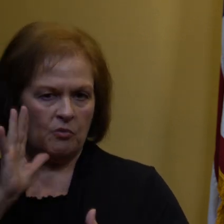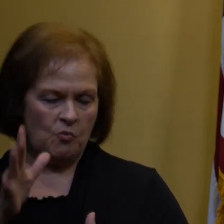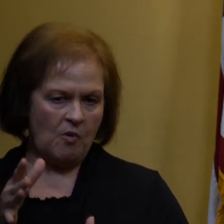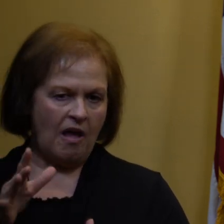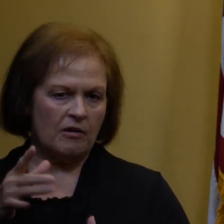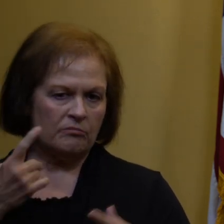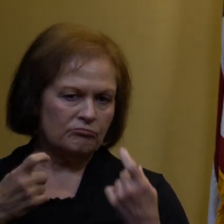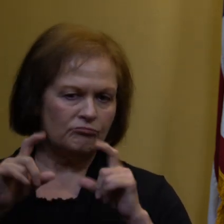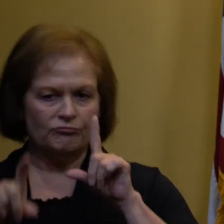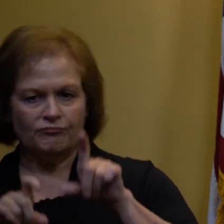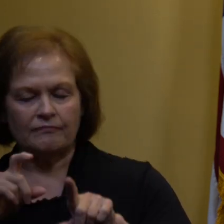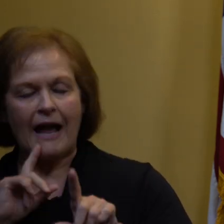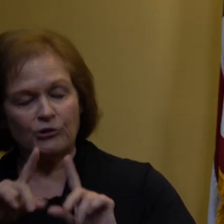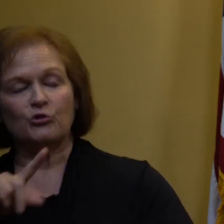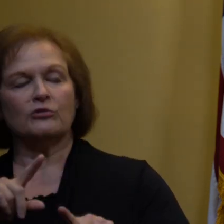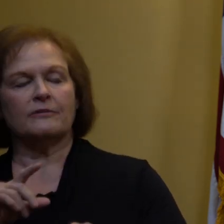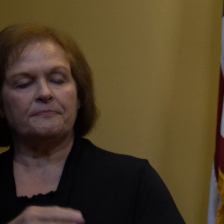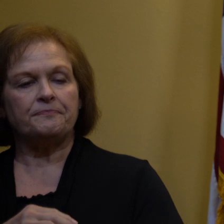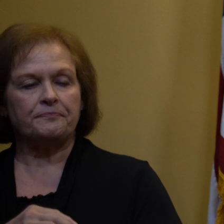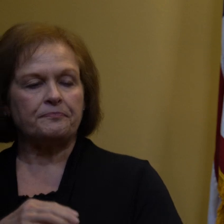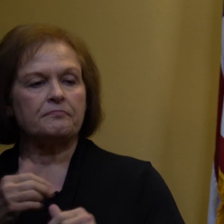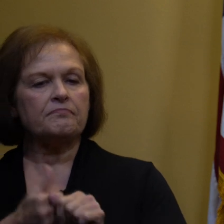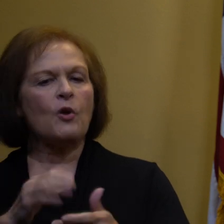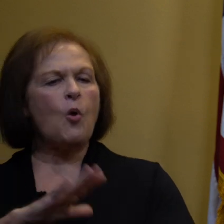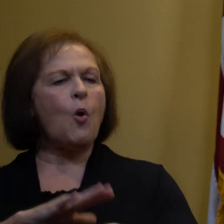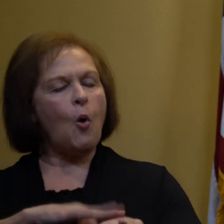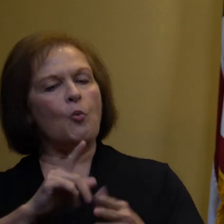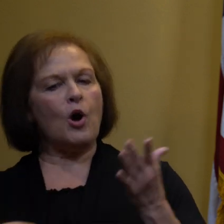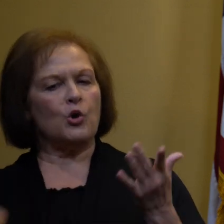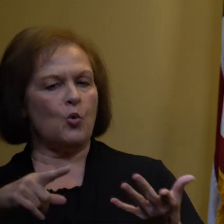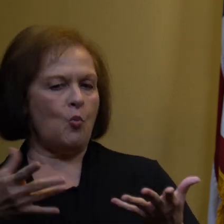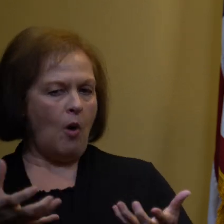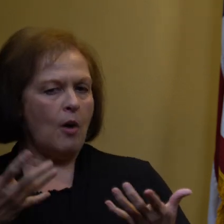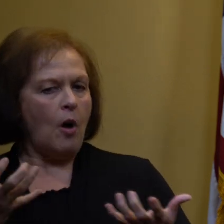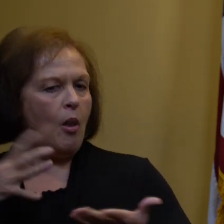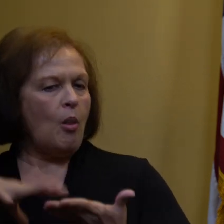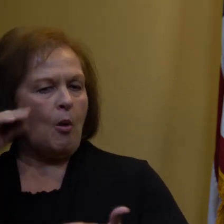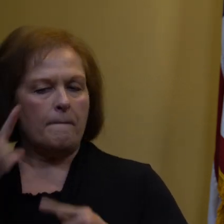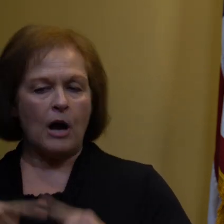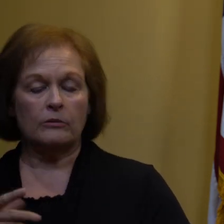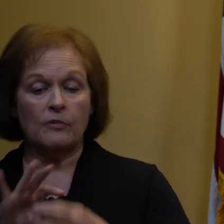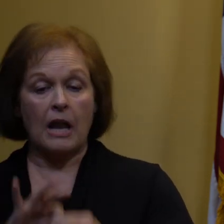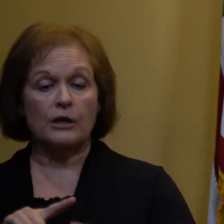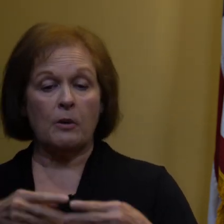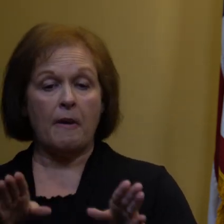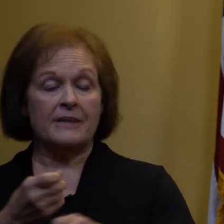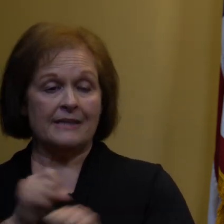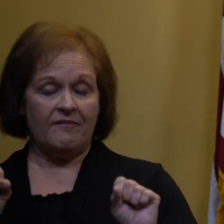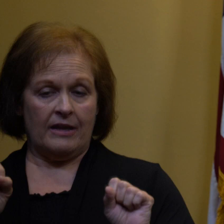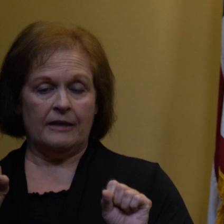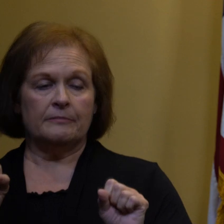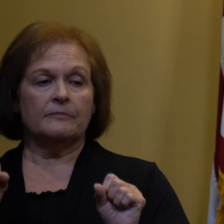and answers based on what you want to hear and learn more about. As it relates to public